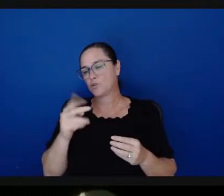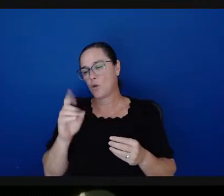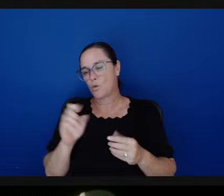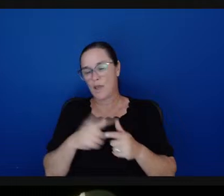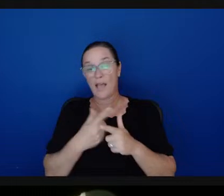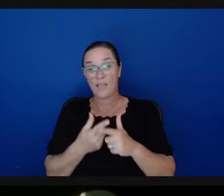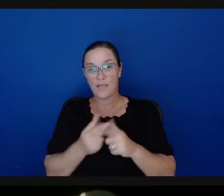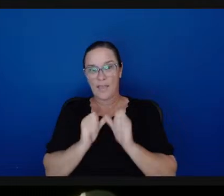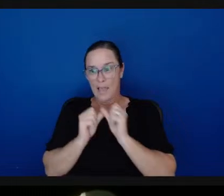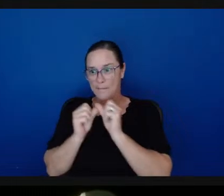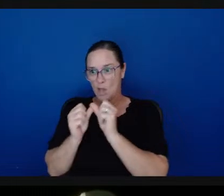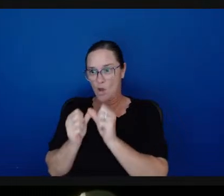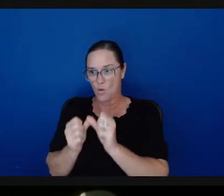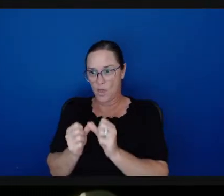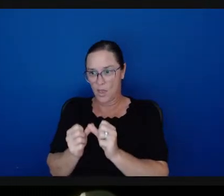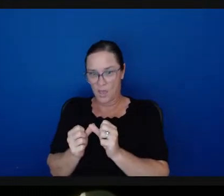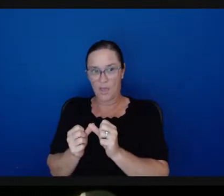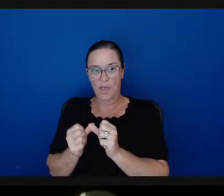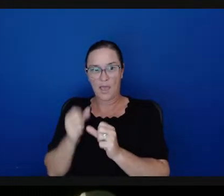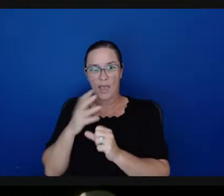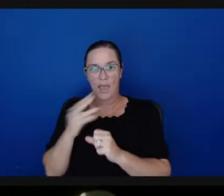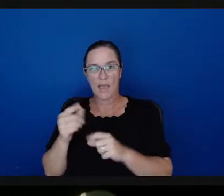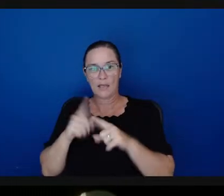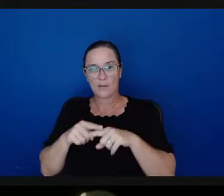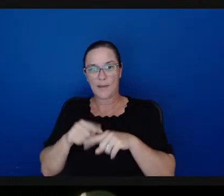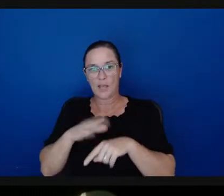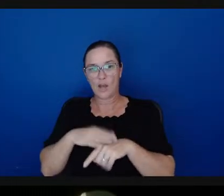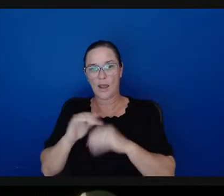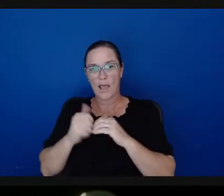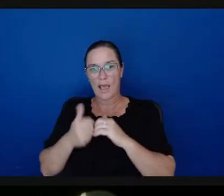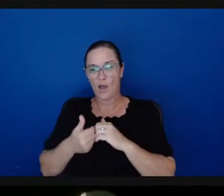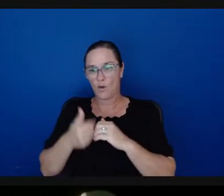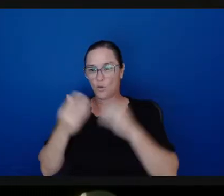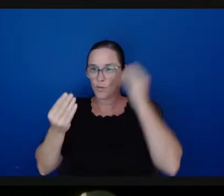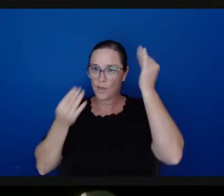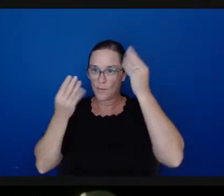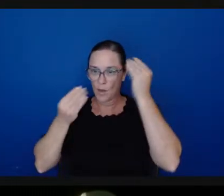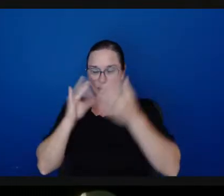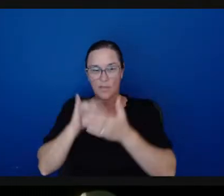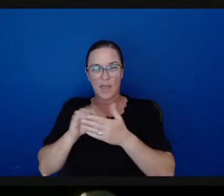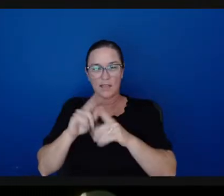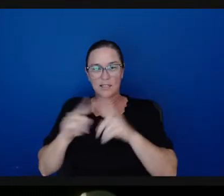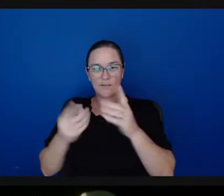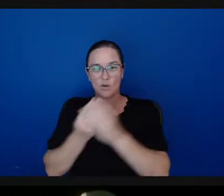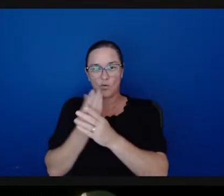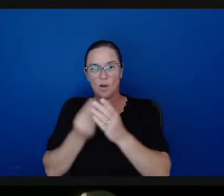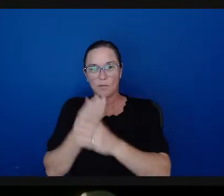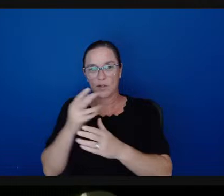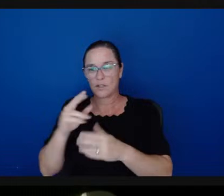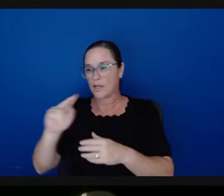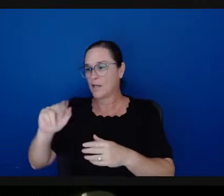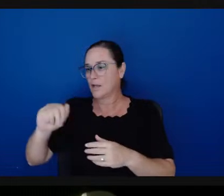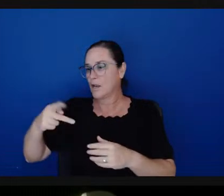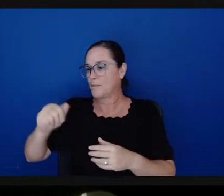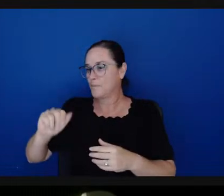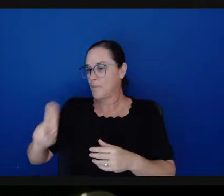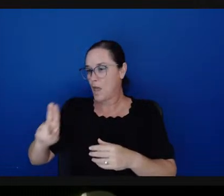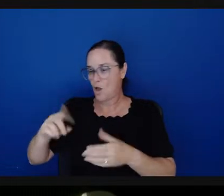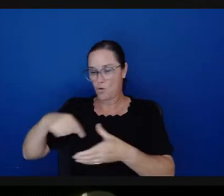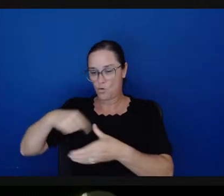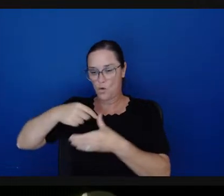going, and they actually, depending on how you think of it, like different eruptions. The eruption in the Pele crater